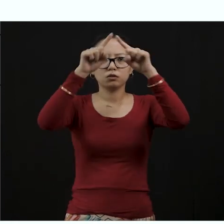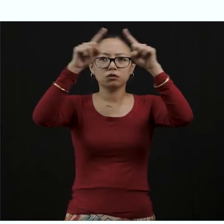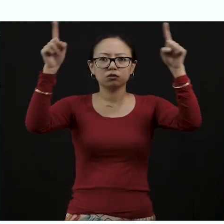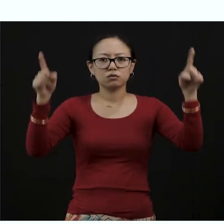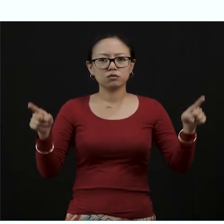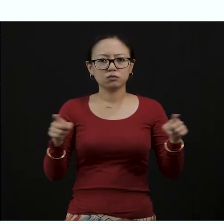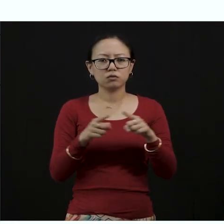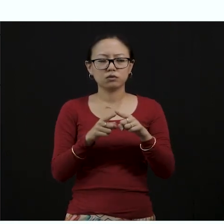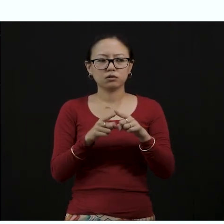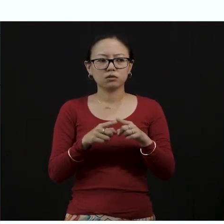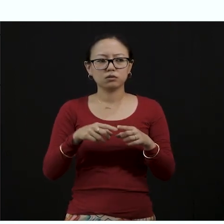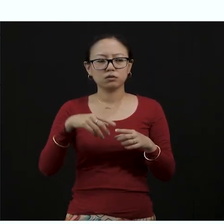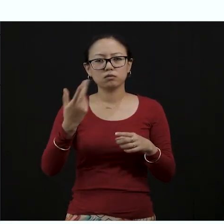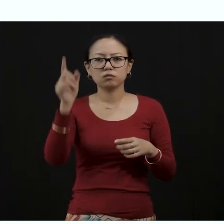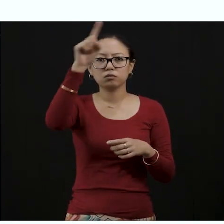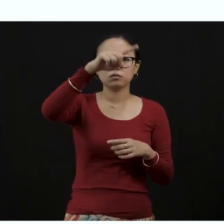square, third you have a